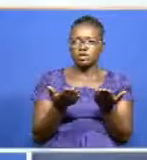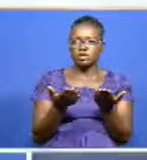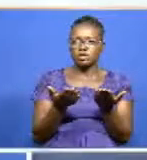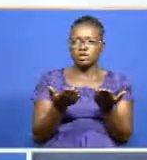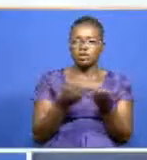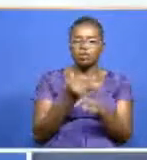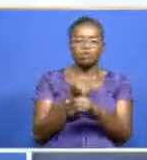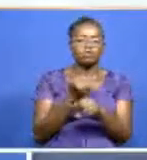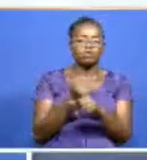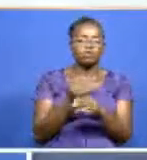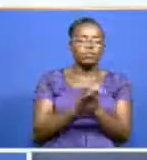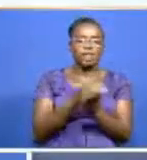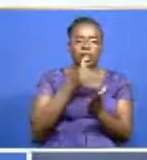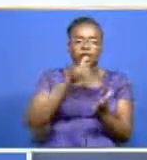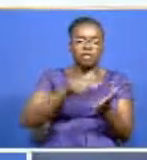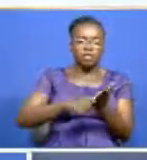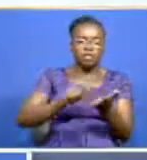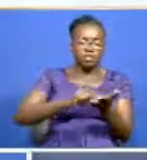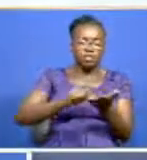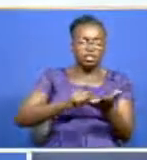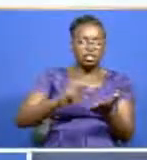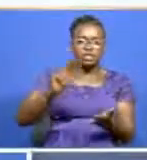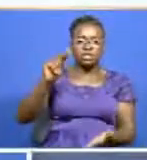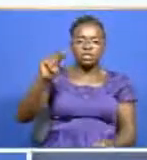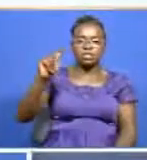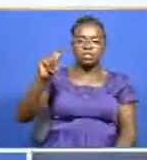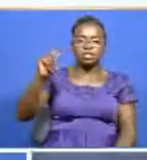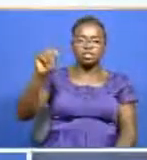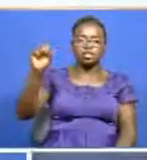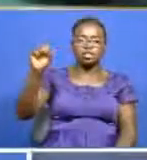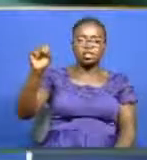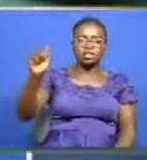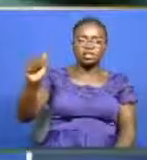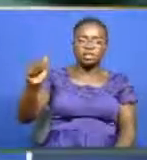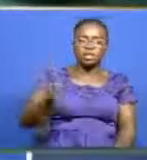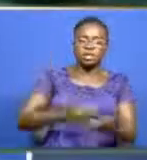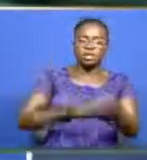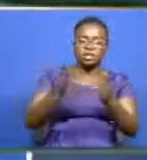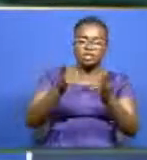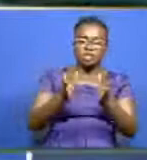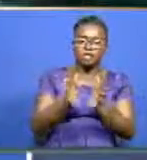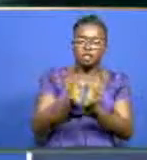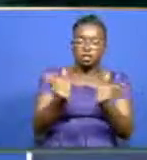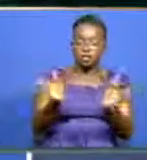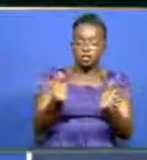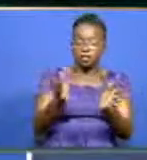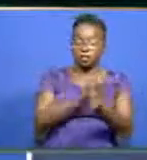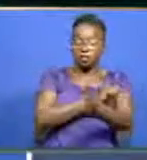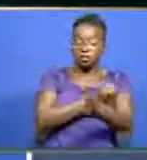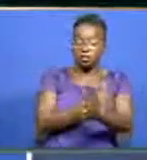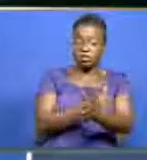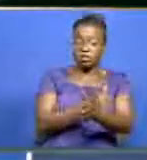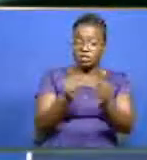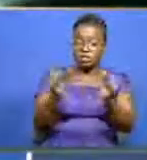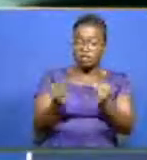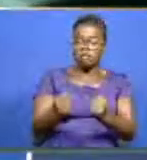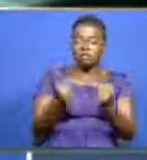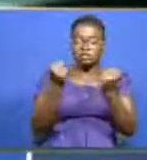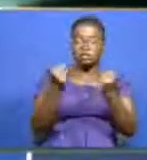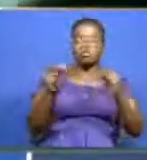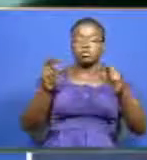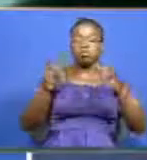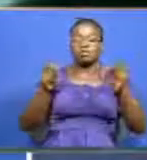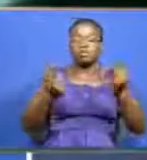job. In a letter signed by NTSA Director General George Njau, the authority shall conduct safety audit to